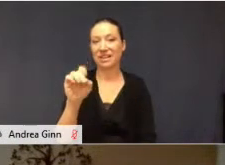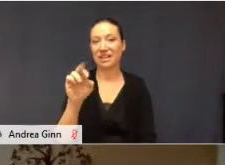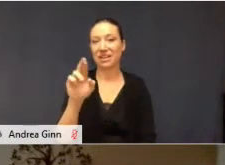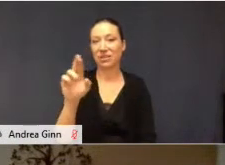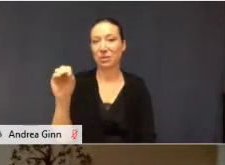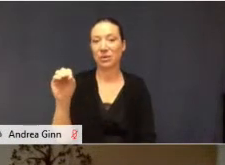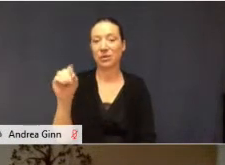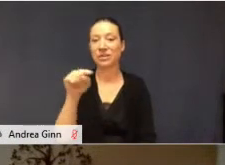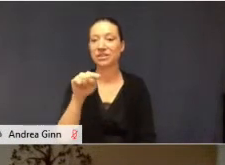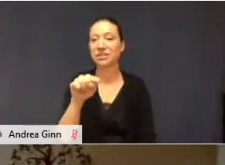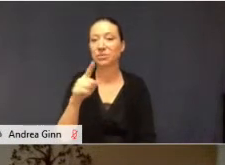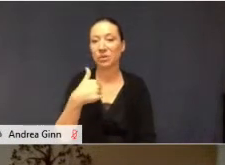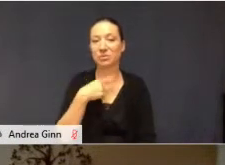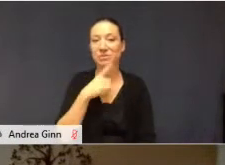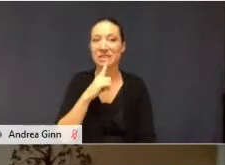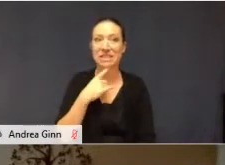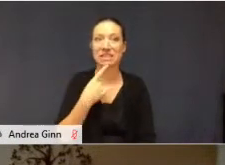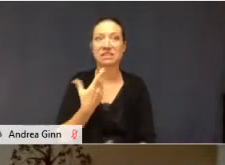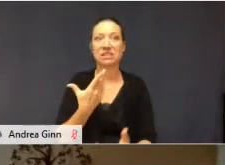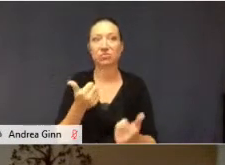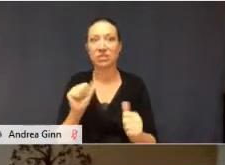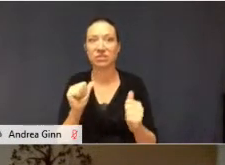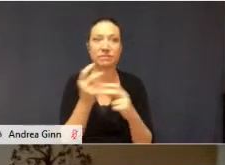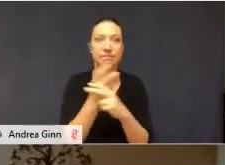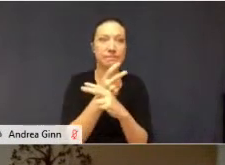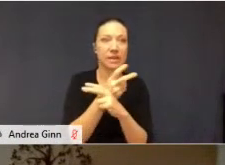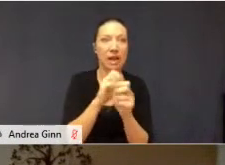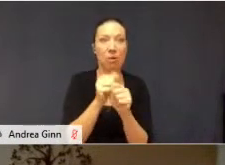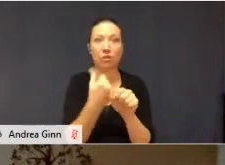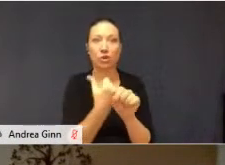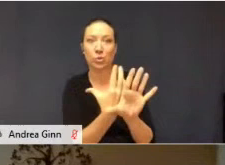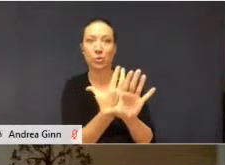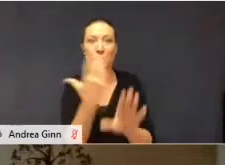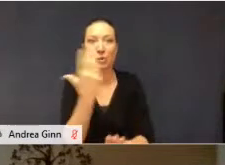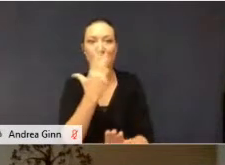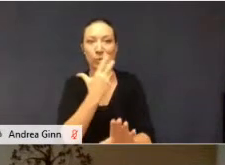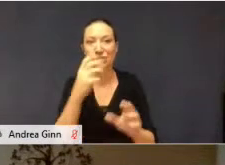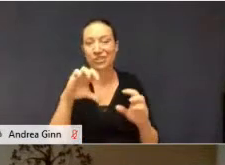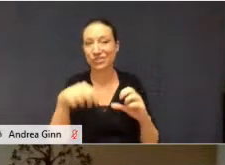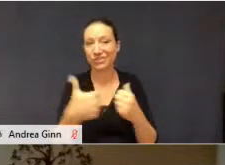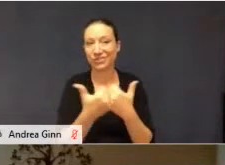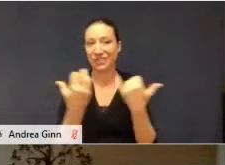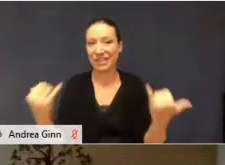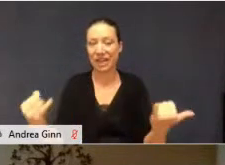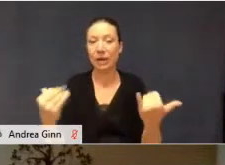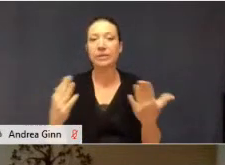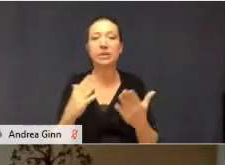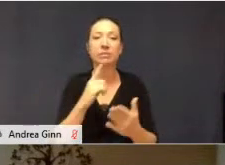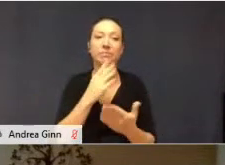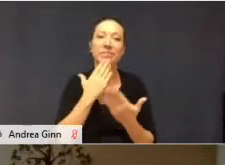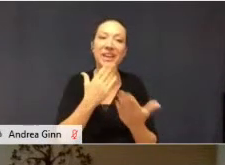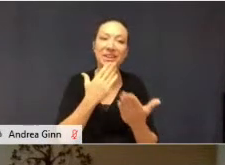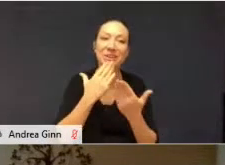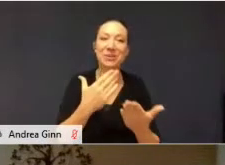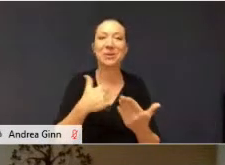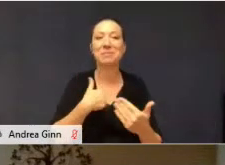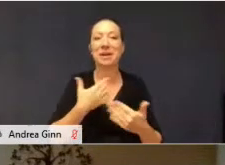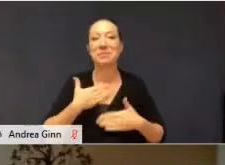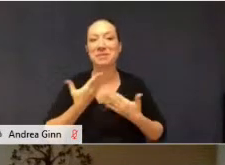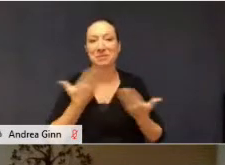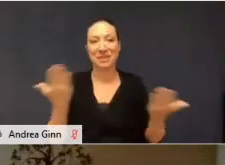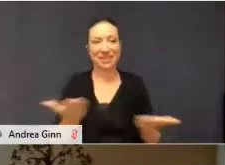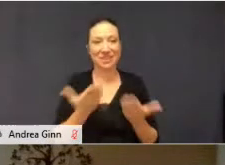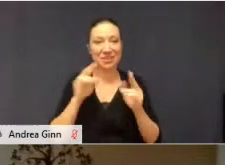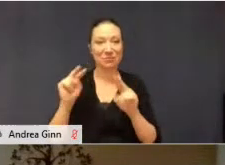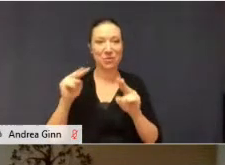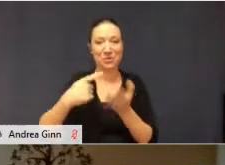have our hands full doing virtual right now. So I appreciate being here and I look forward to our